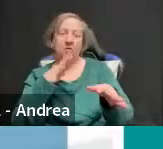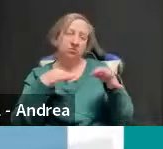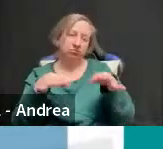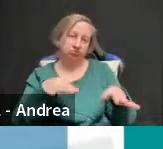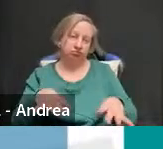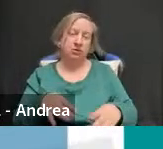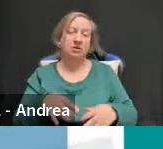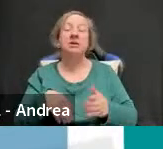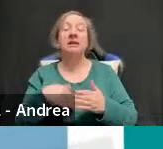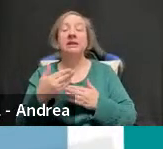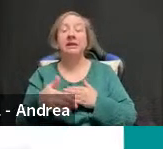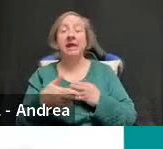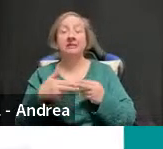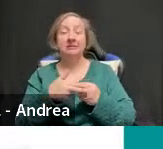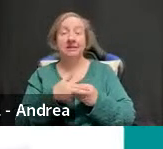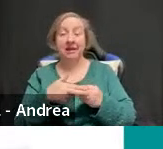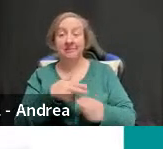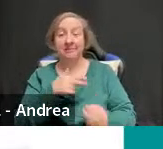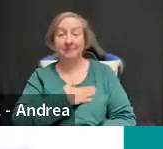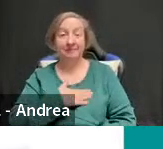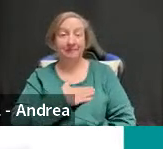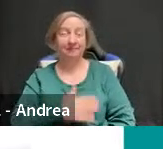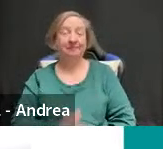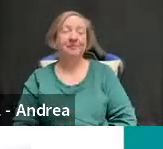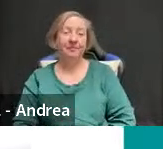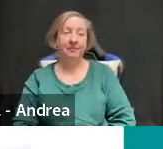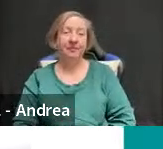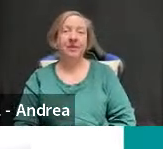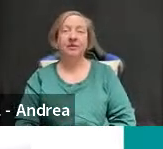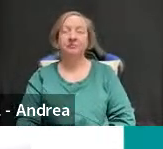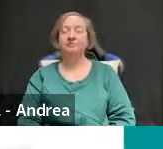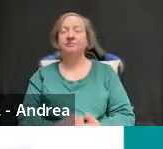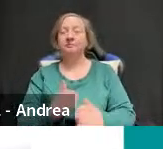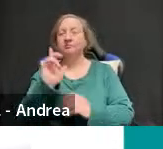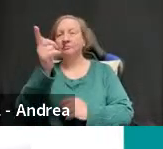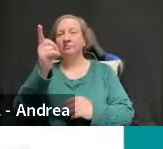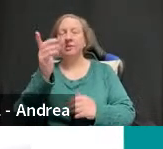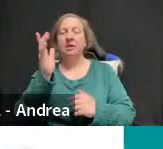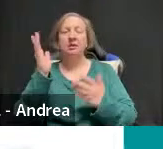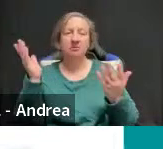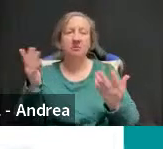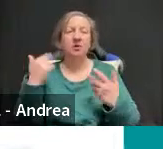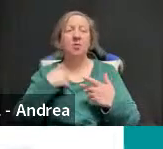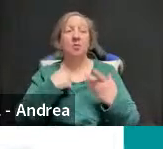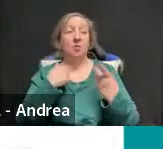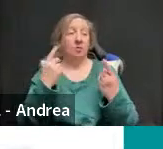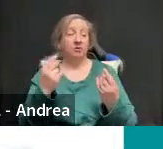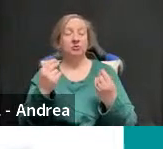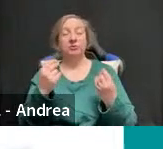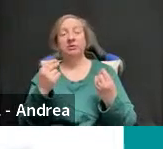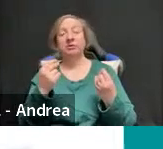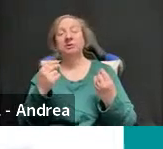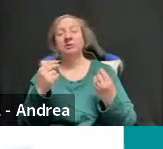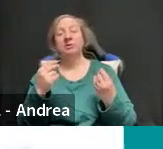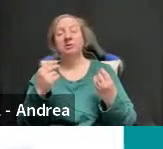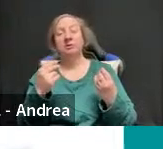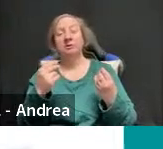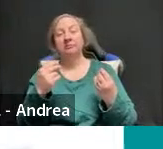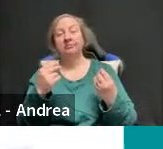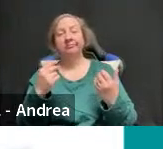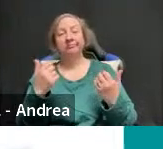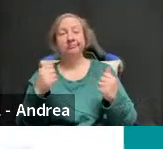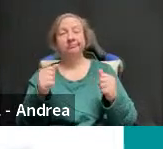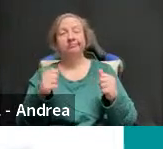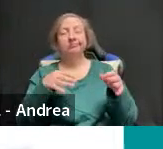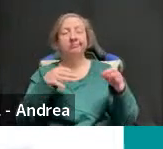So next slide, please. So eventually, what we're doing in an iterative way here is